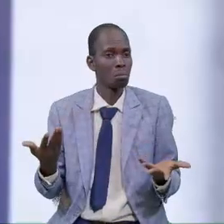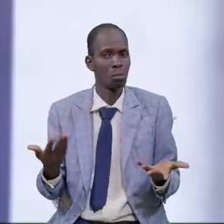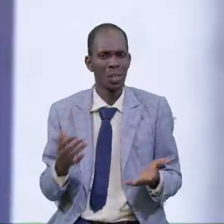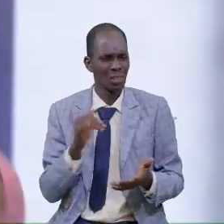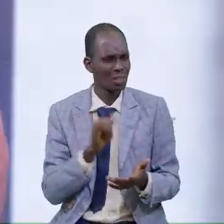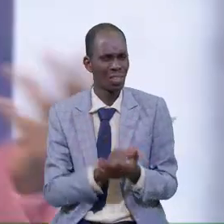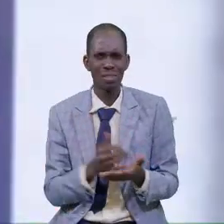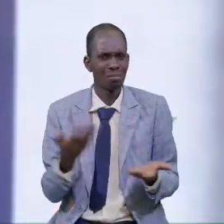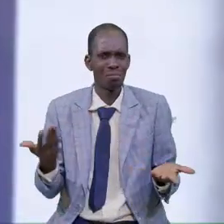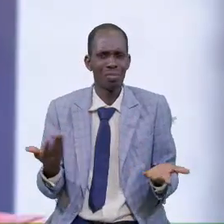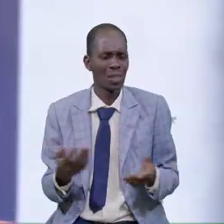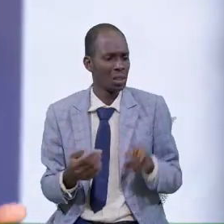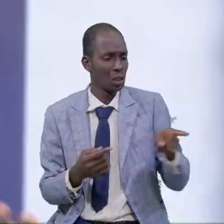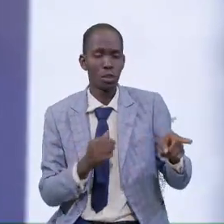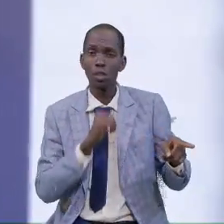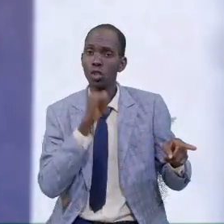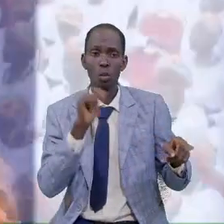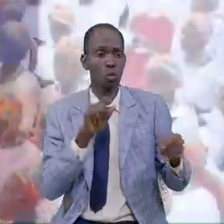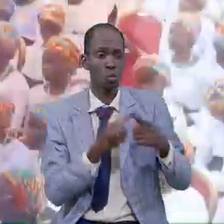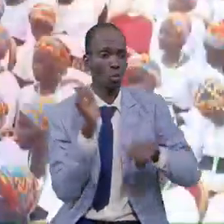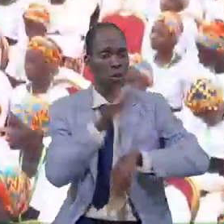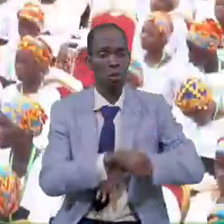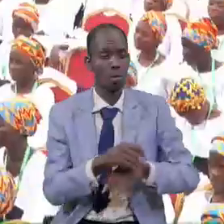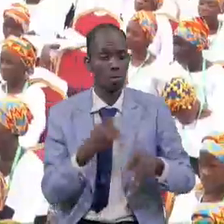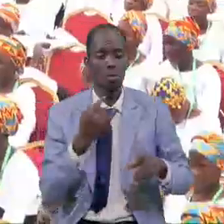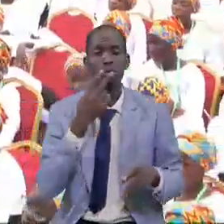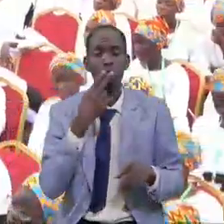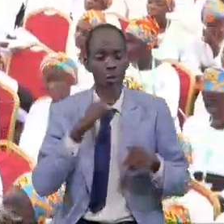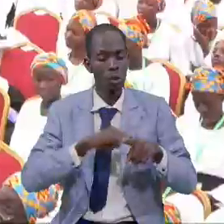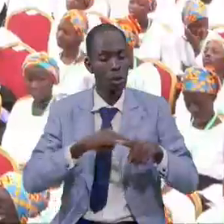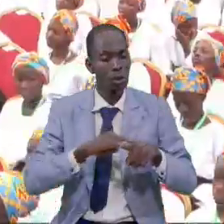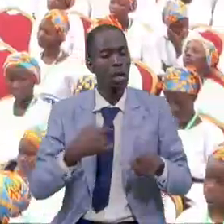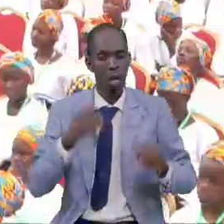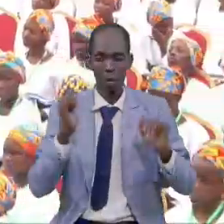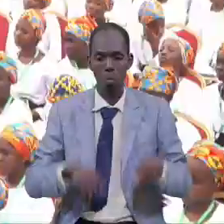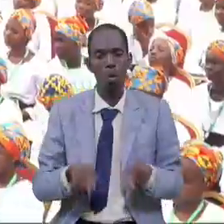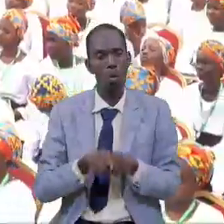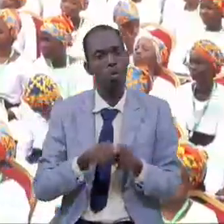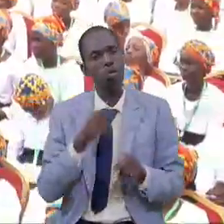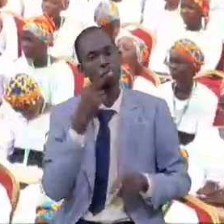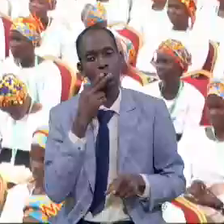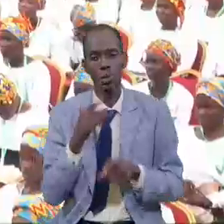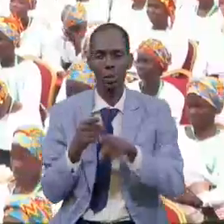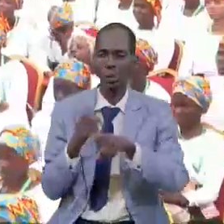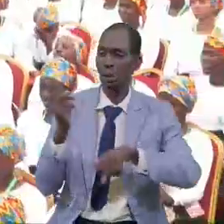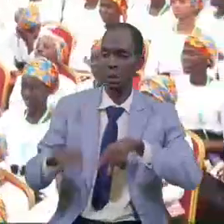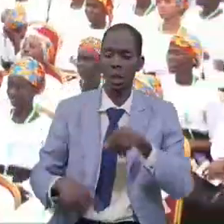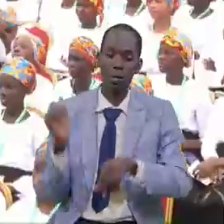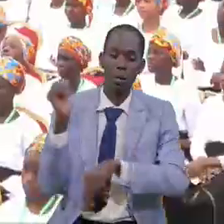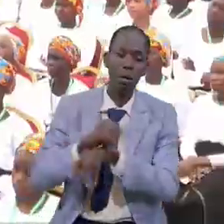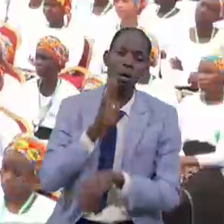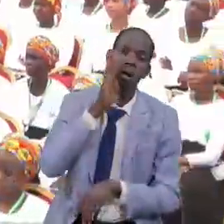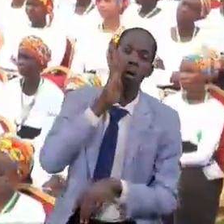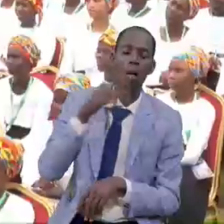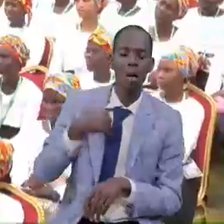to overcome cigarettes. Who am I? I must smoke. It's not able to overcome alcohol. Who am I? I must